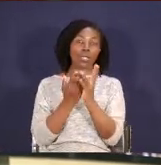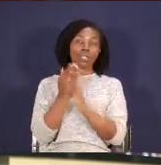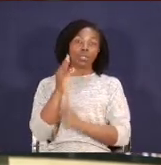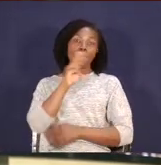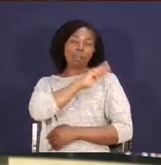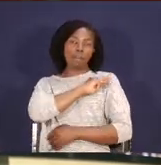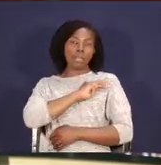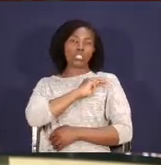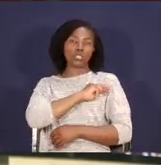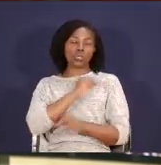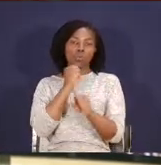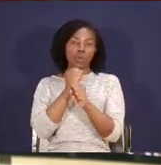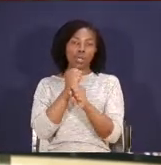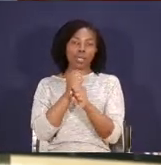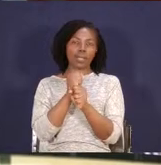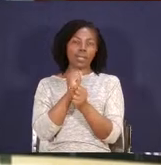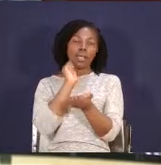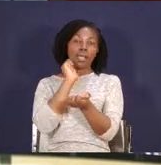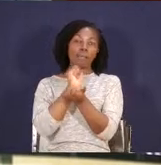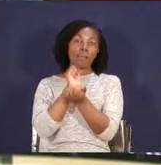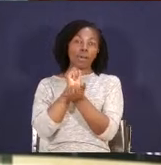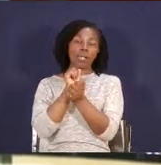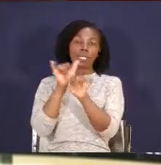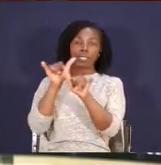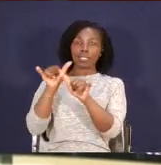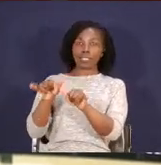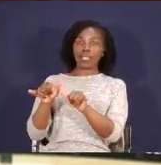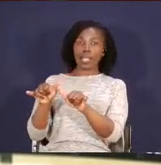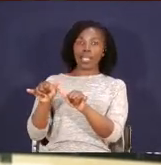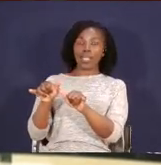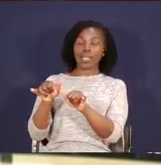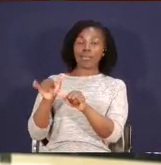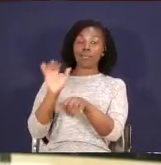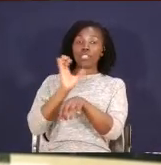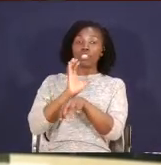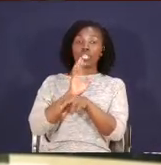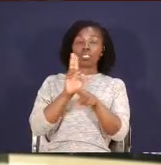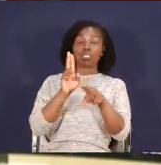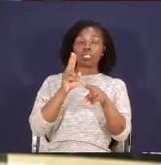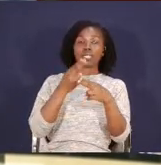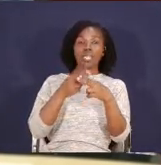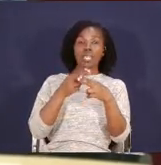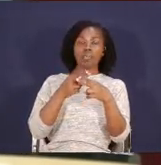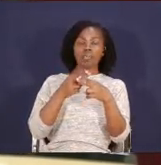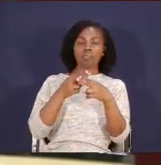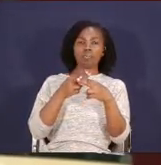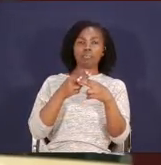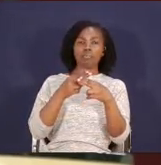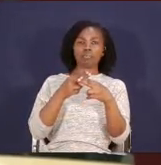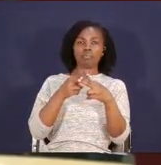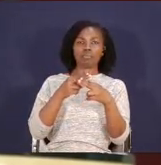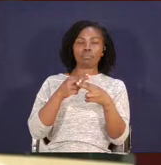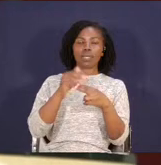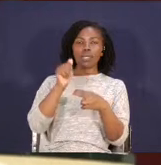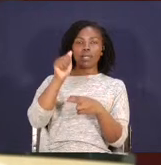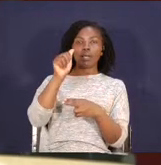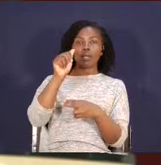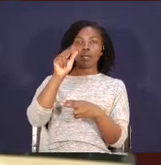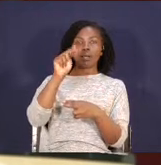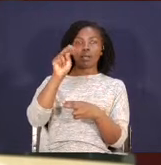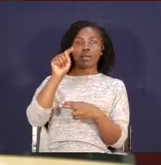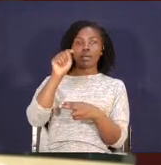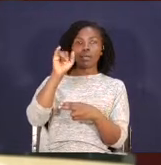Now, Paul was based in a church called Antioch. Paul of Tarsus, yeah, goes to Antioch, and then the Antioch